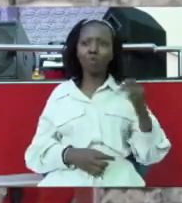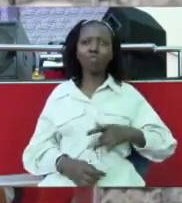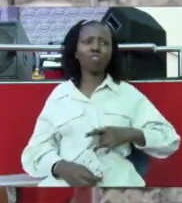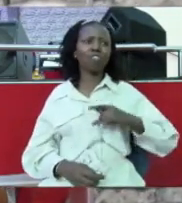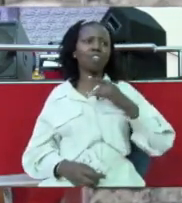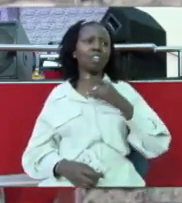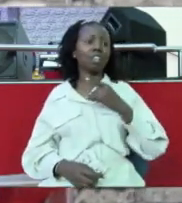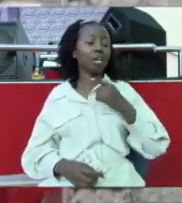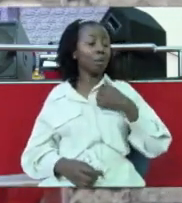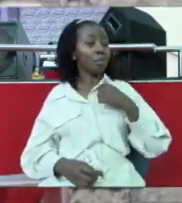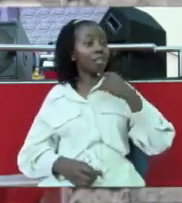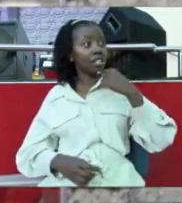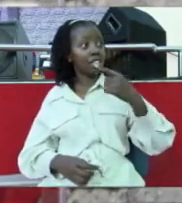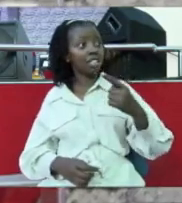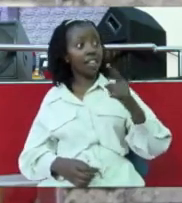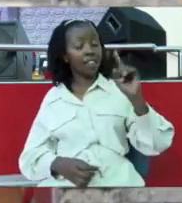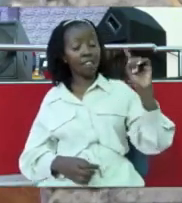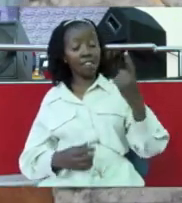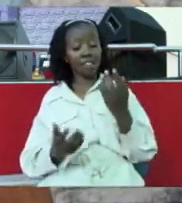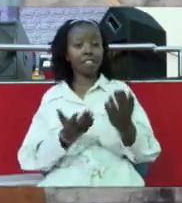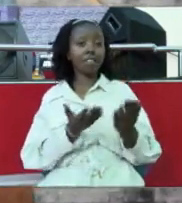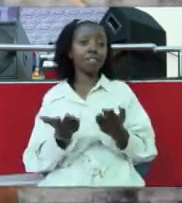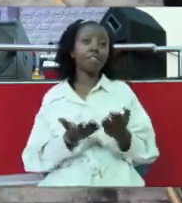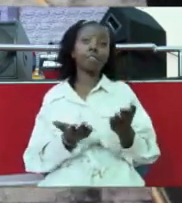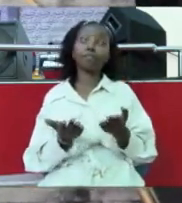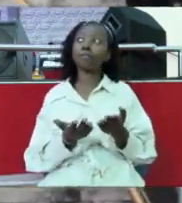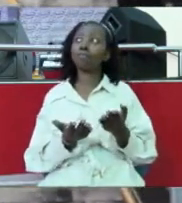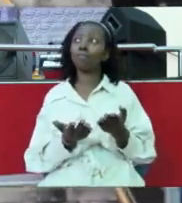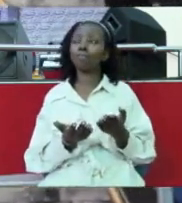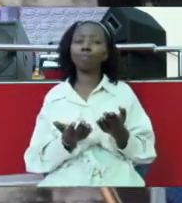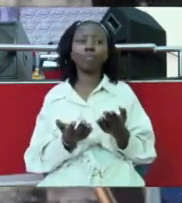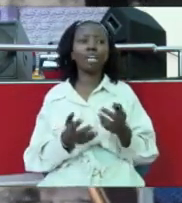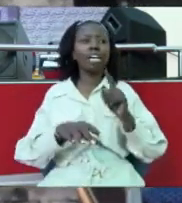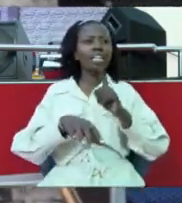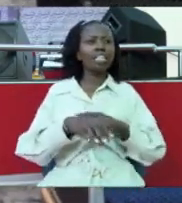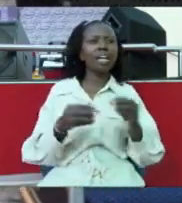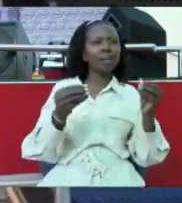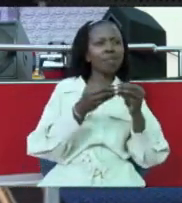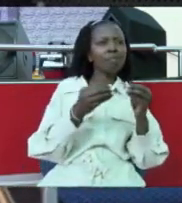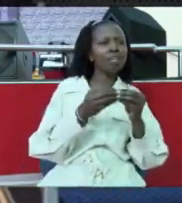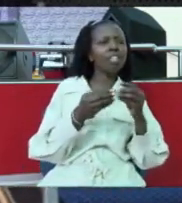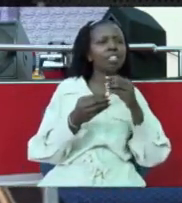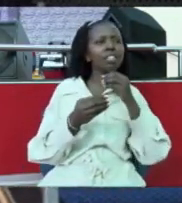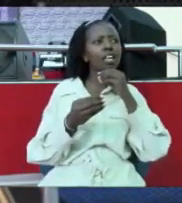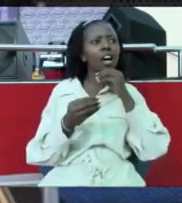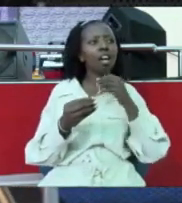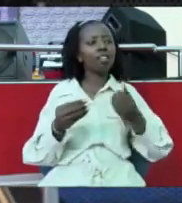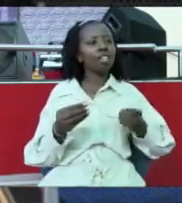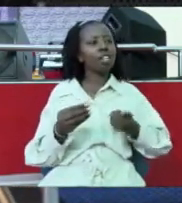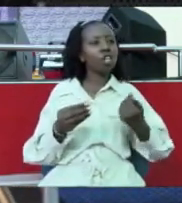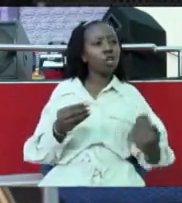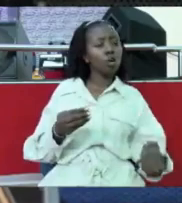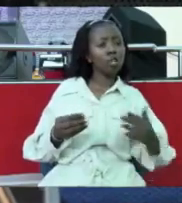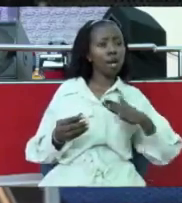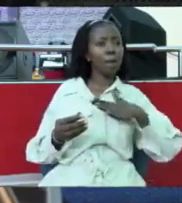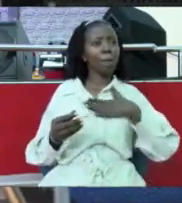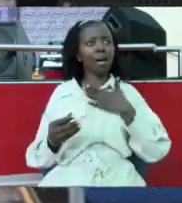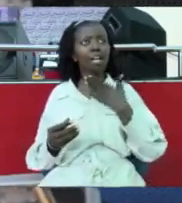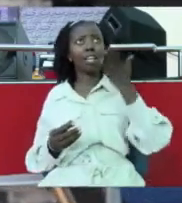I told the first service. Niliwaambia watu wa ibada ya kwanza. Mkikutana na waidherero. If you meet waidherero. Kule